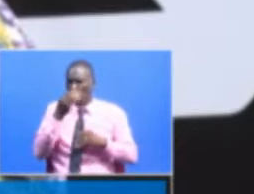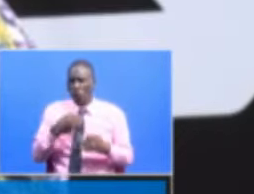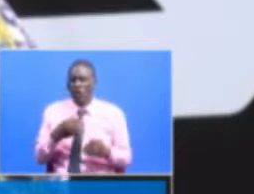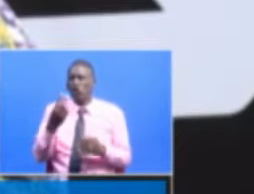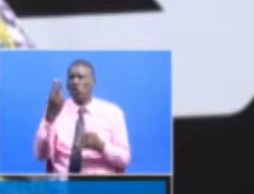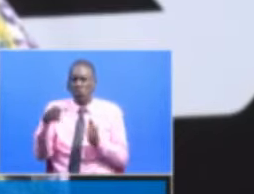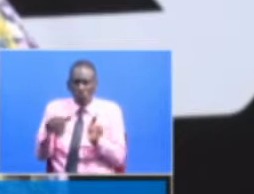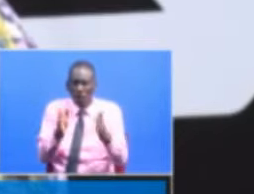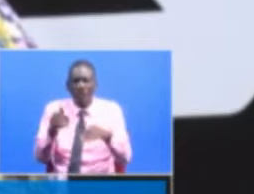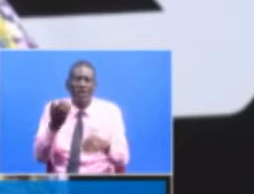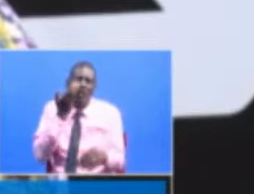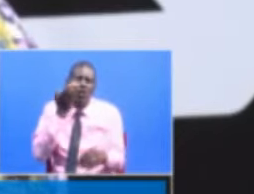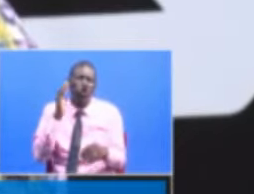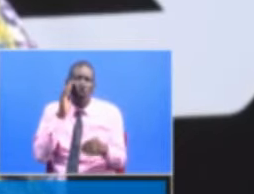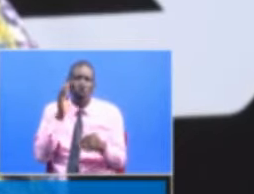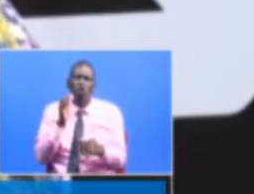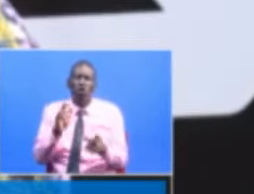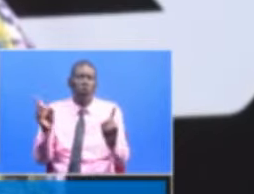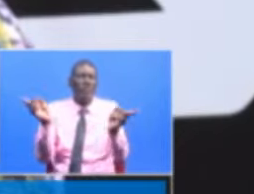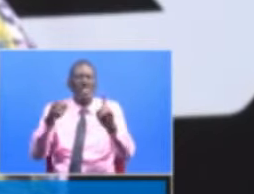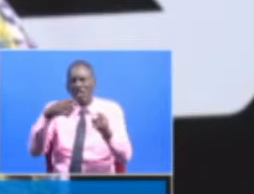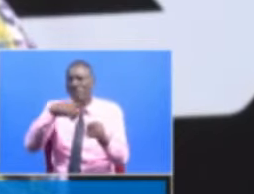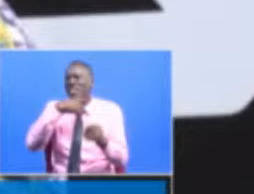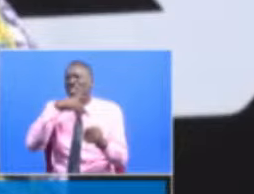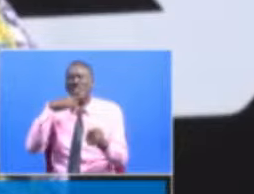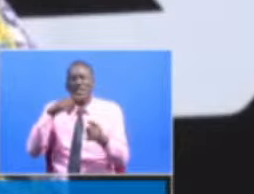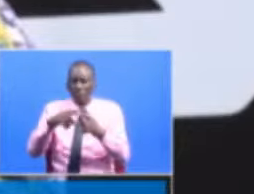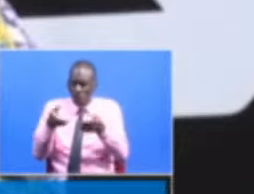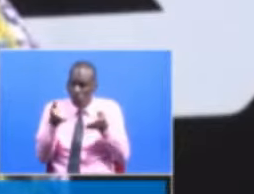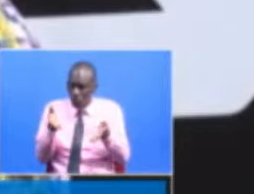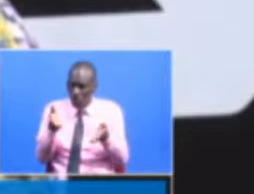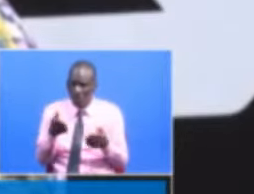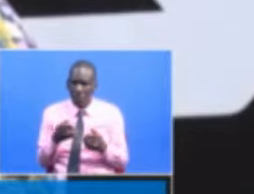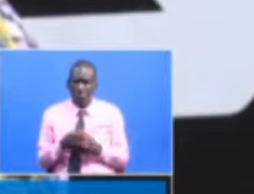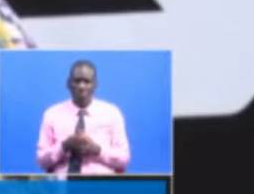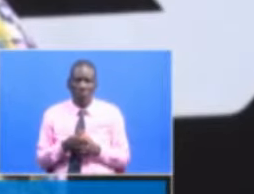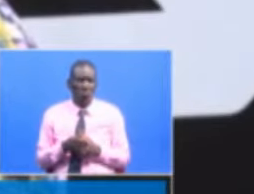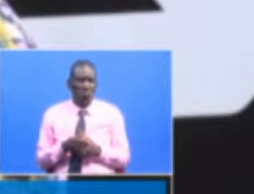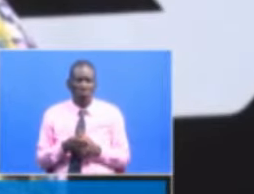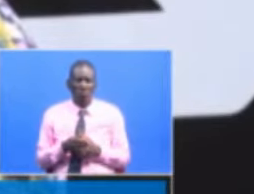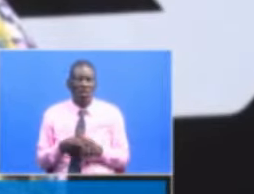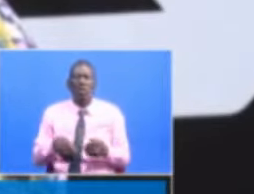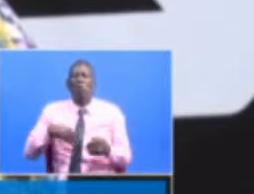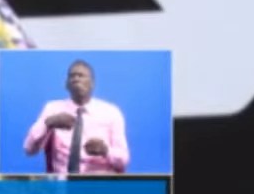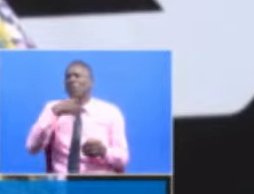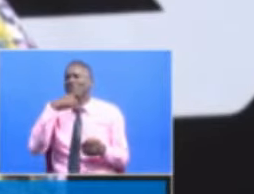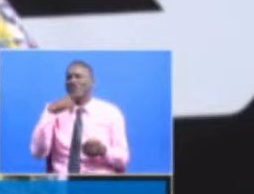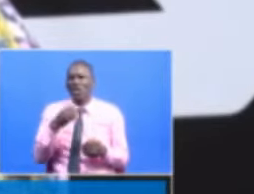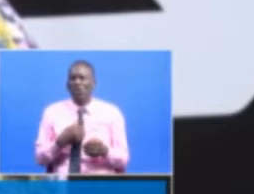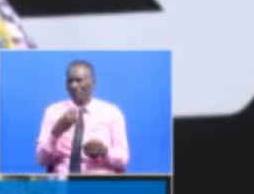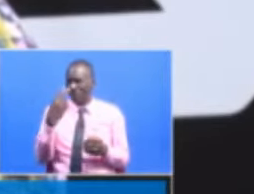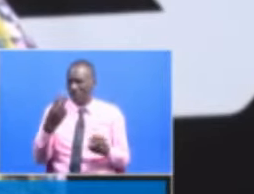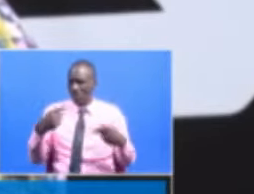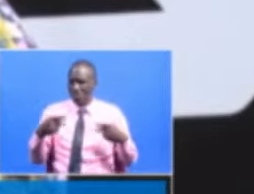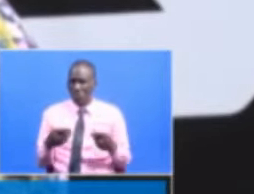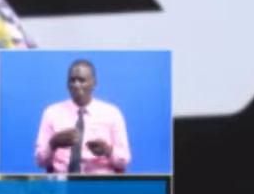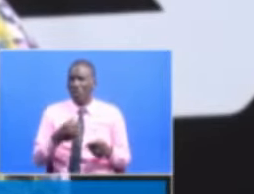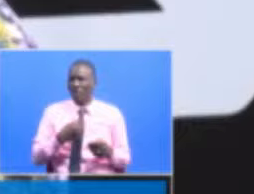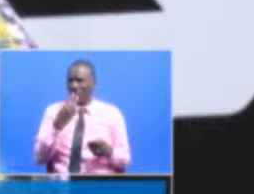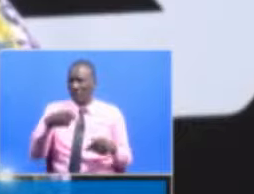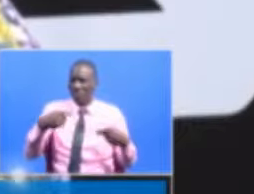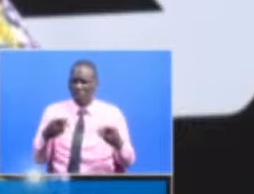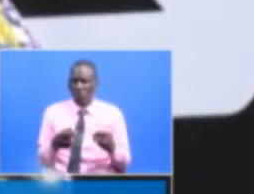which were not never dried up, but nowadays they are seasonal. We've been seeing people of late